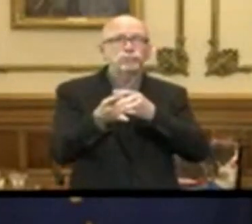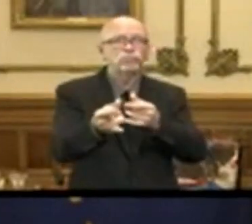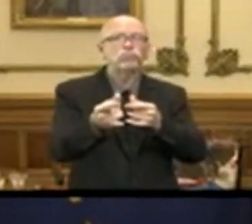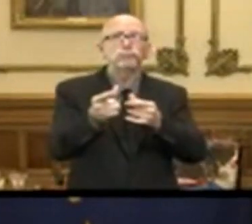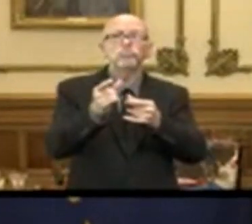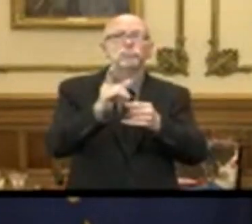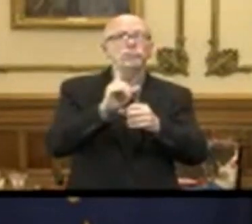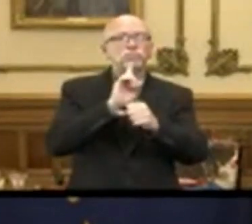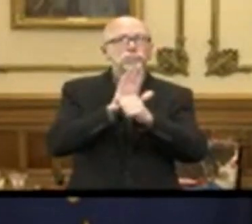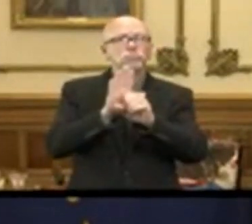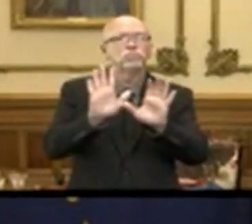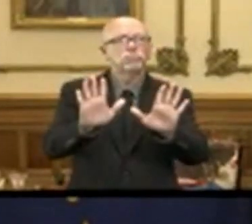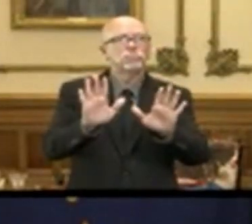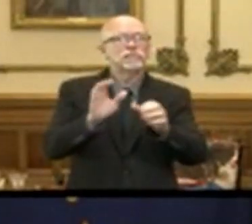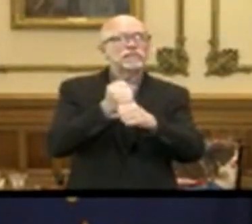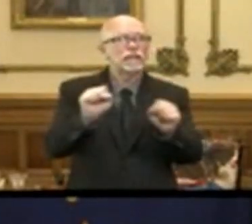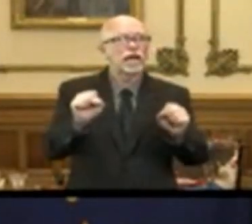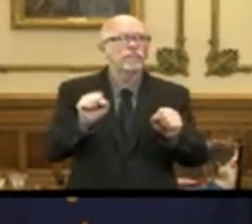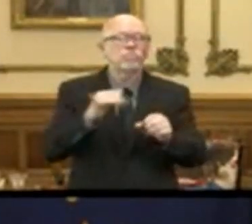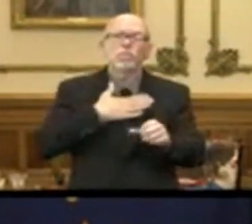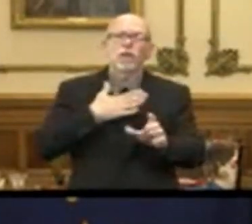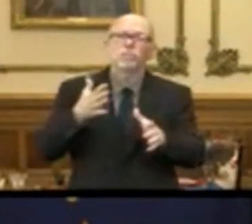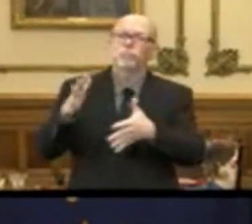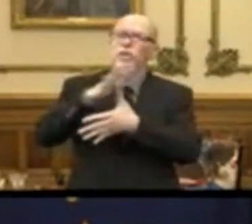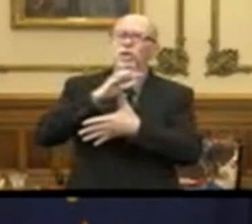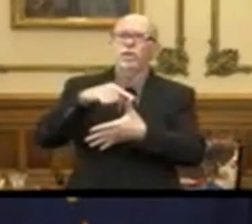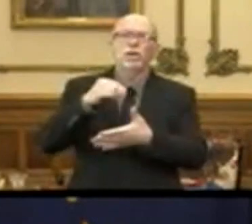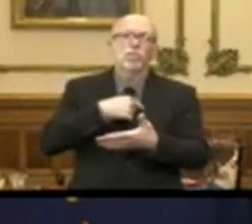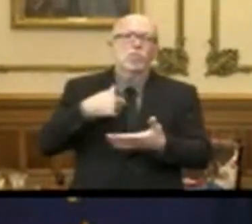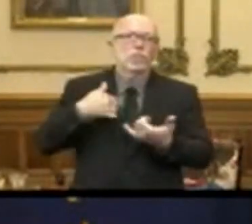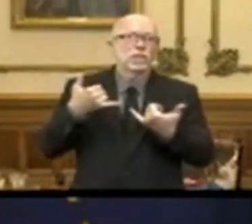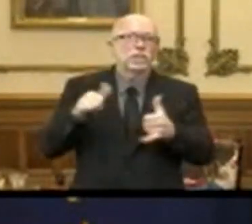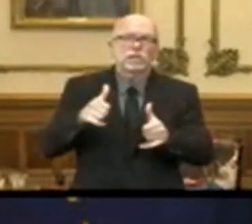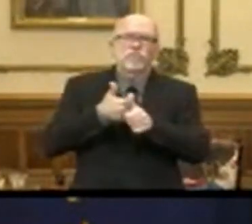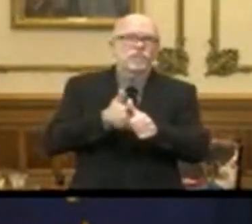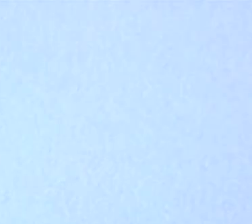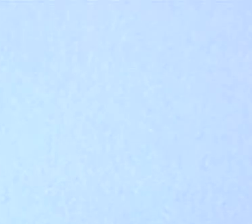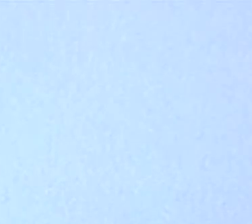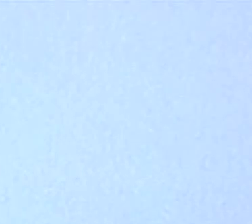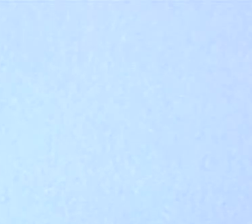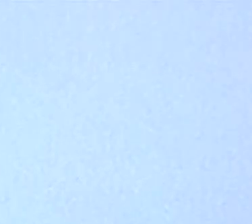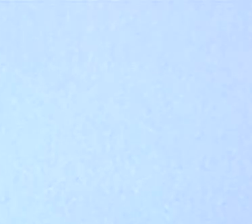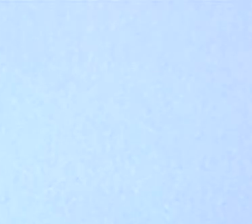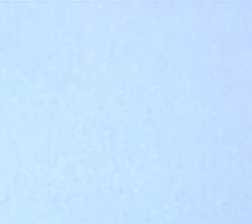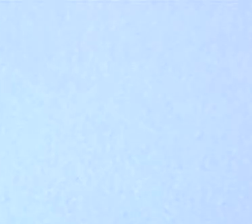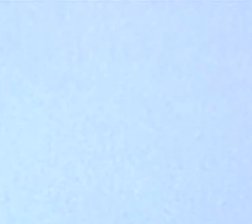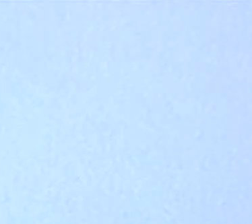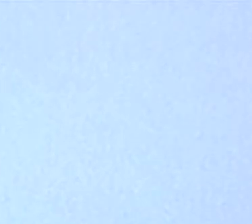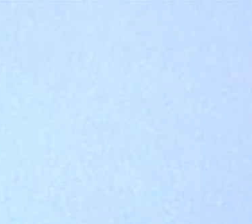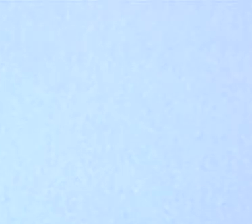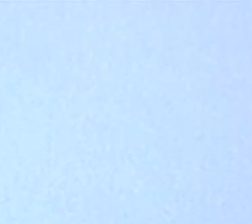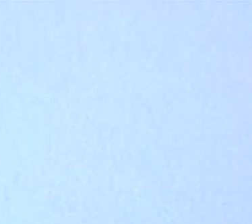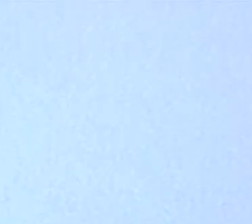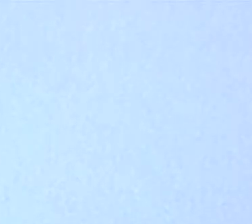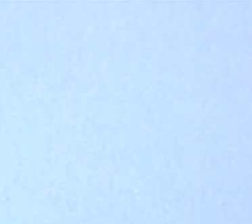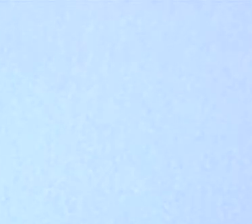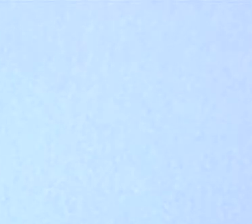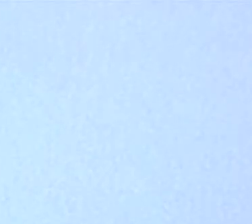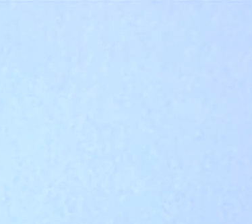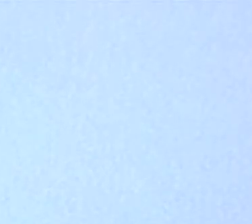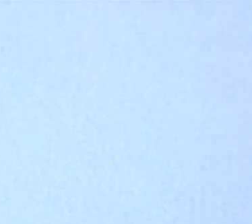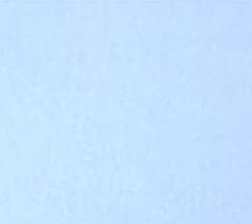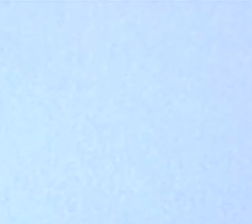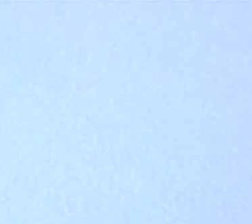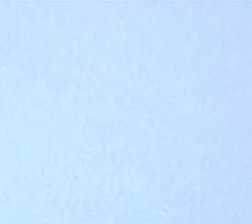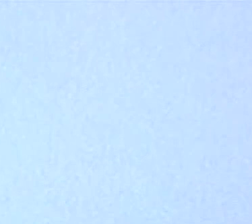possible. And to date, that's how we've conducted our affairs. Now, the governor also pointed out today, Indiana really